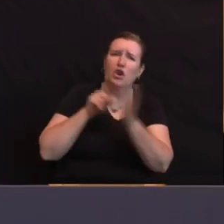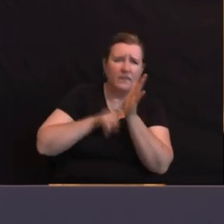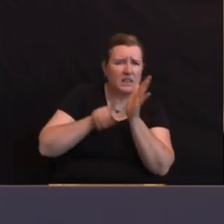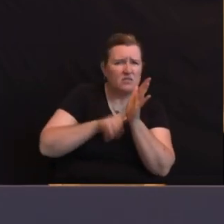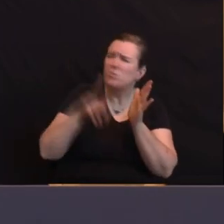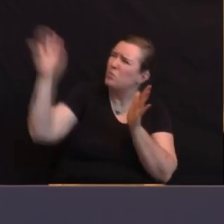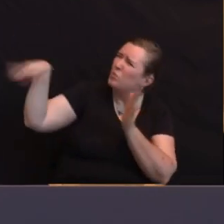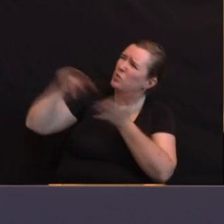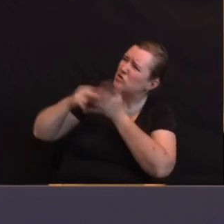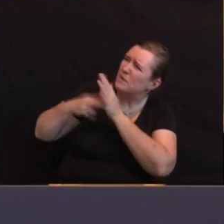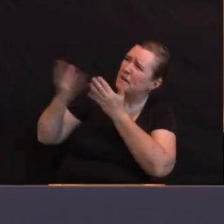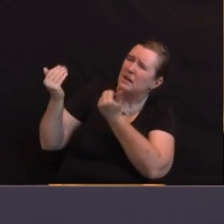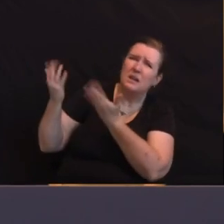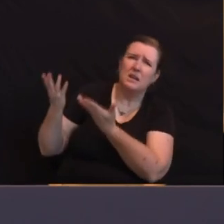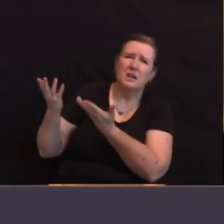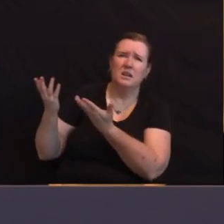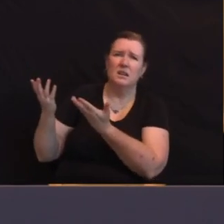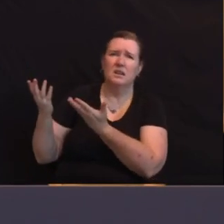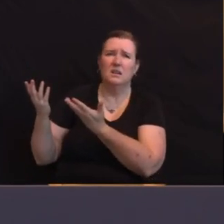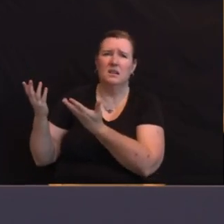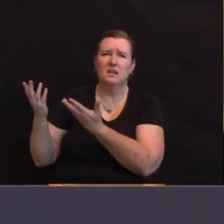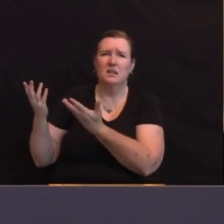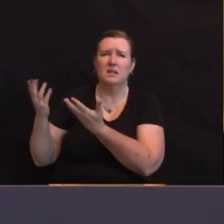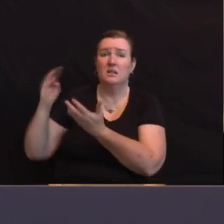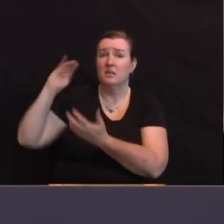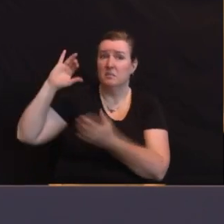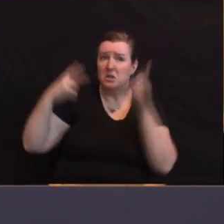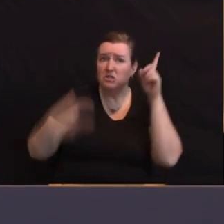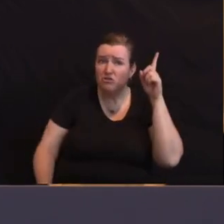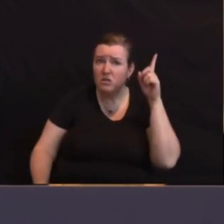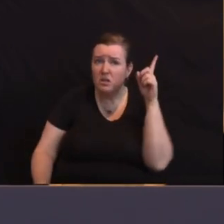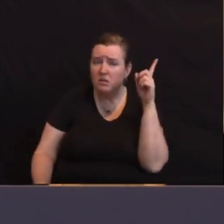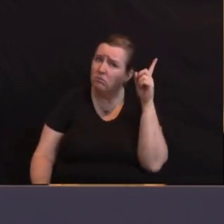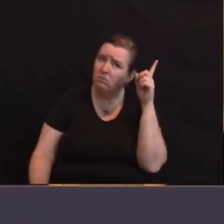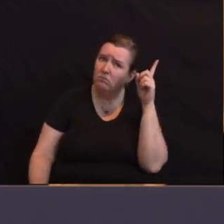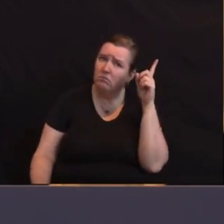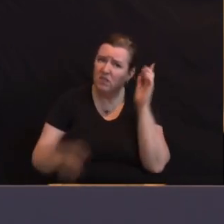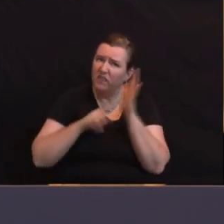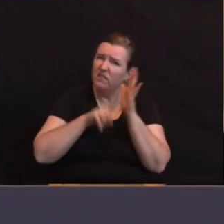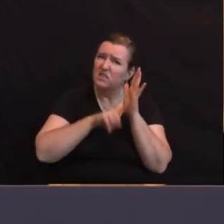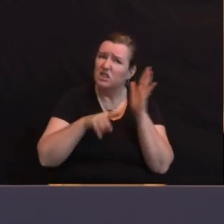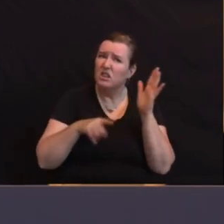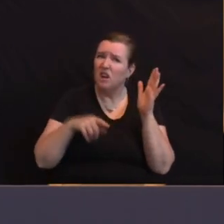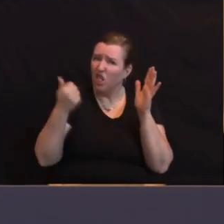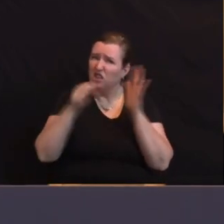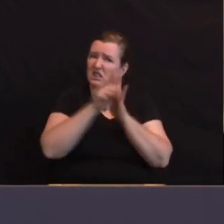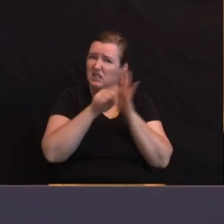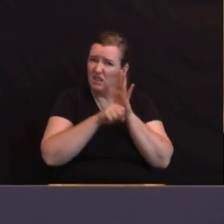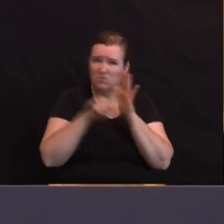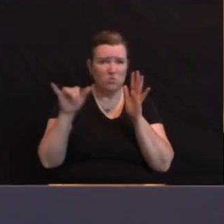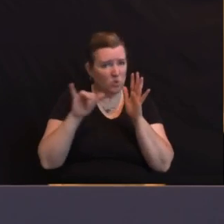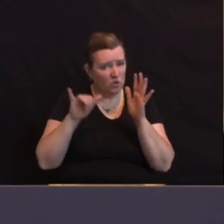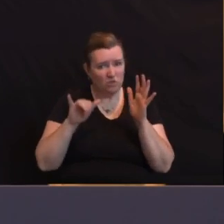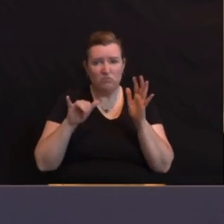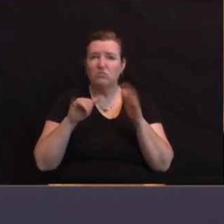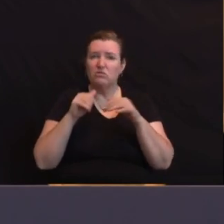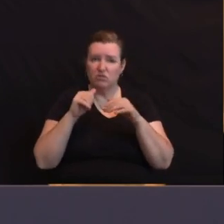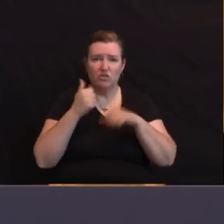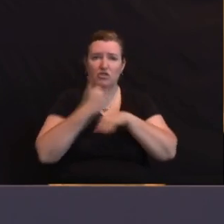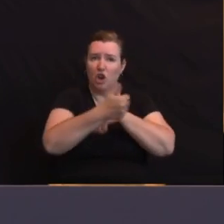On the situation in Michigan, investigators there said other states were also targeted. Can you say if New Jersey was one of them? And if